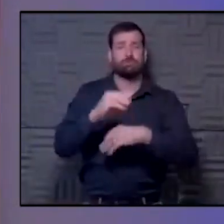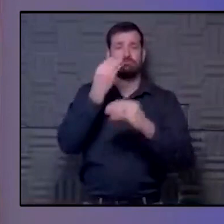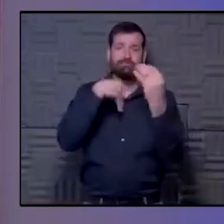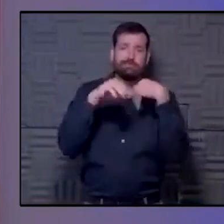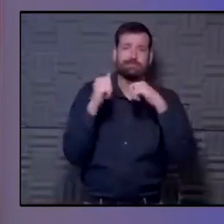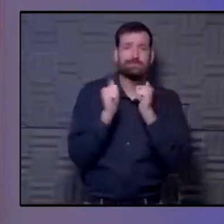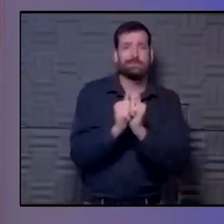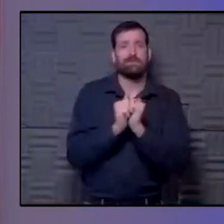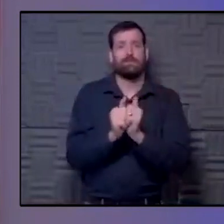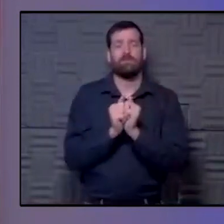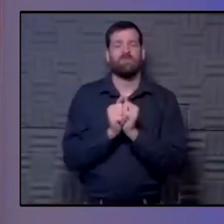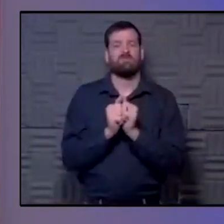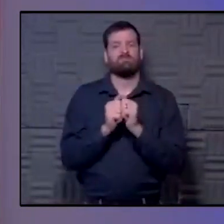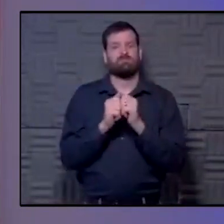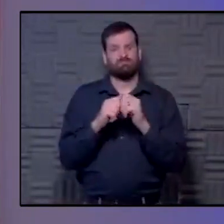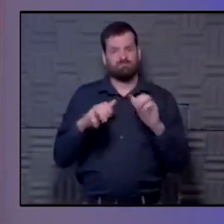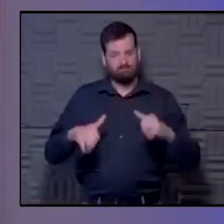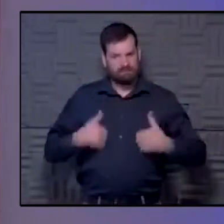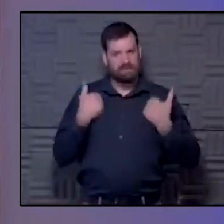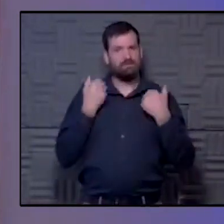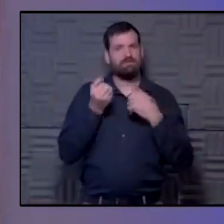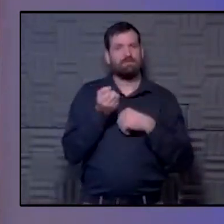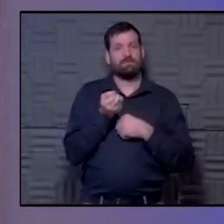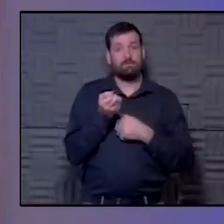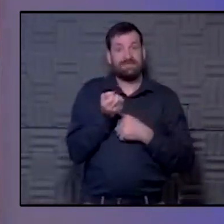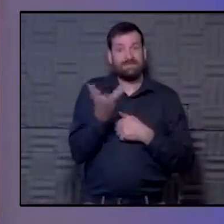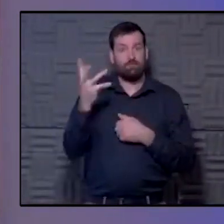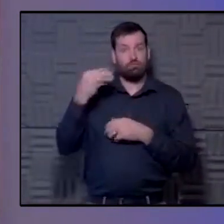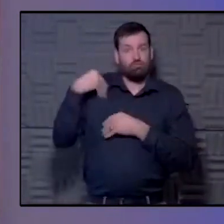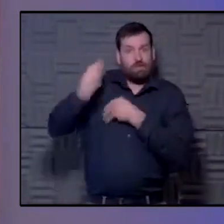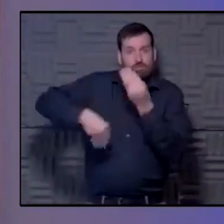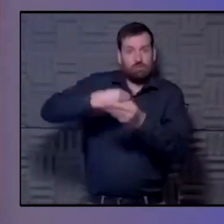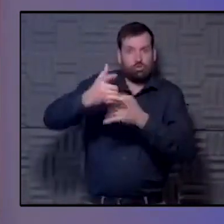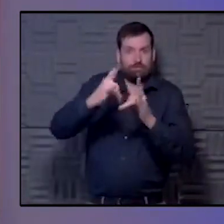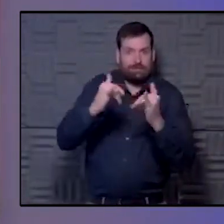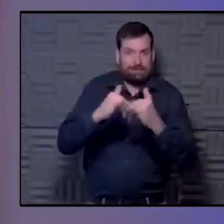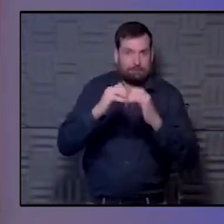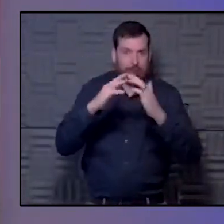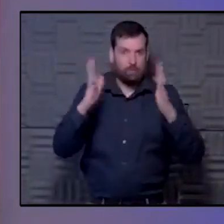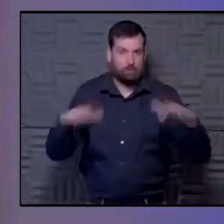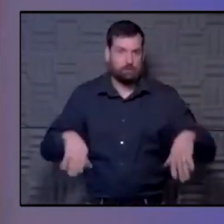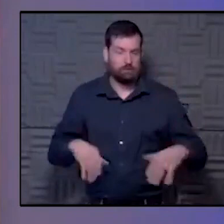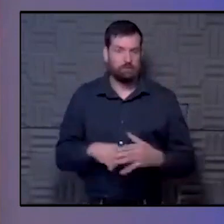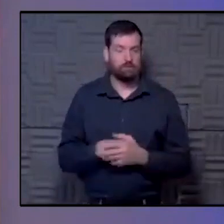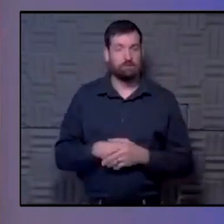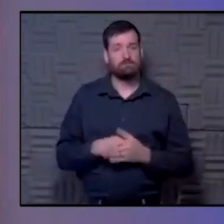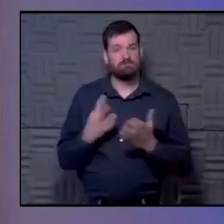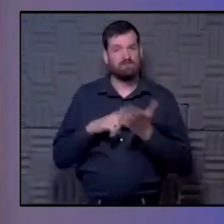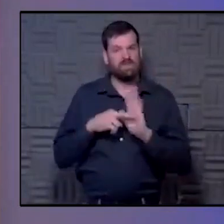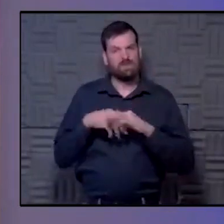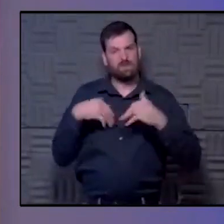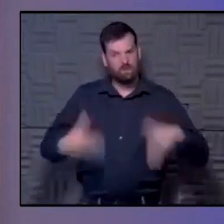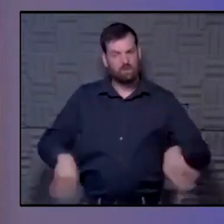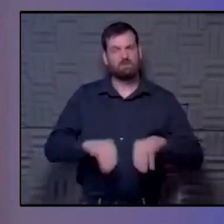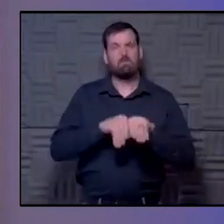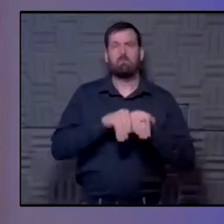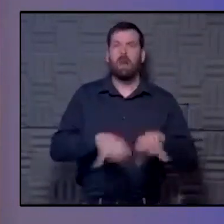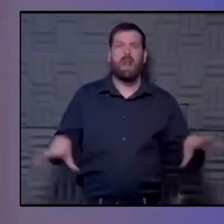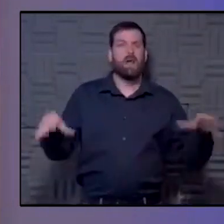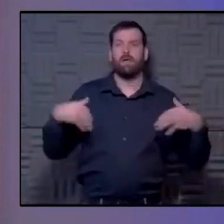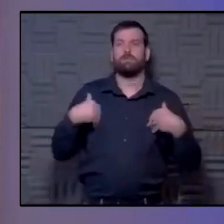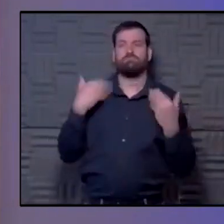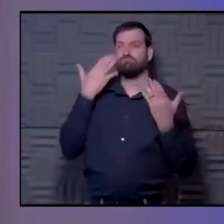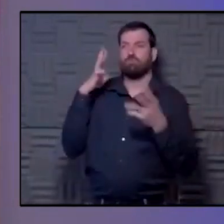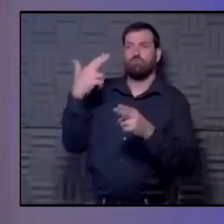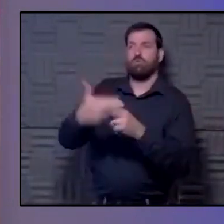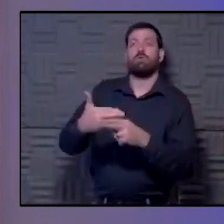They live in large multi-generational households, and so they spread it. And they didn't know what it was. They called it the